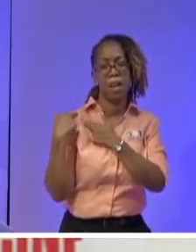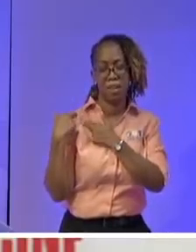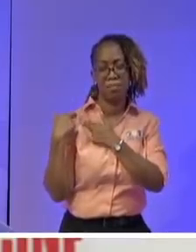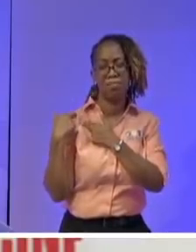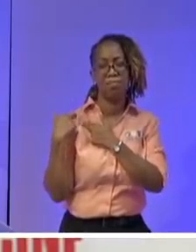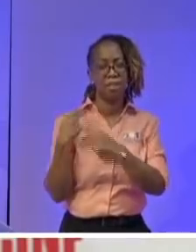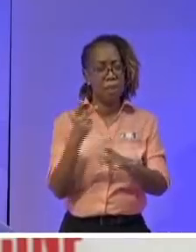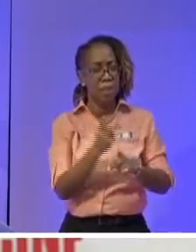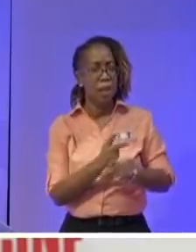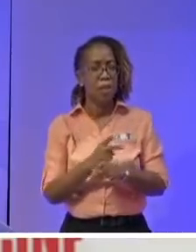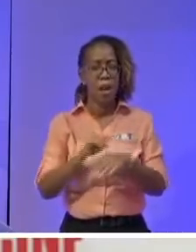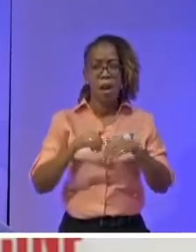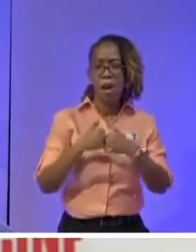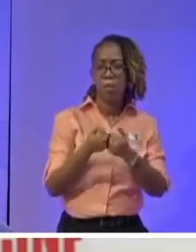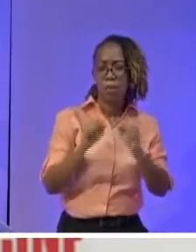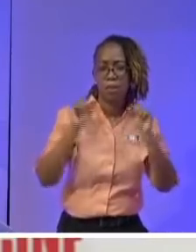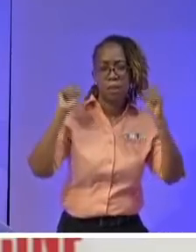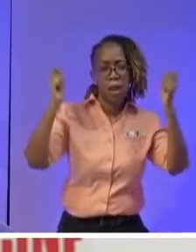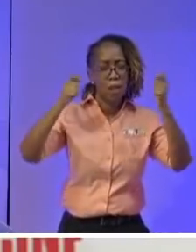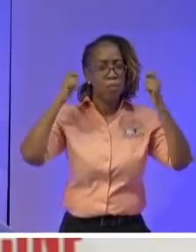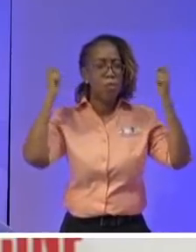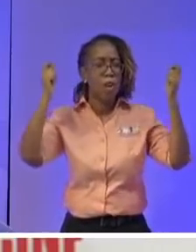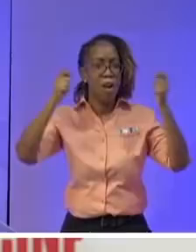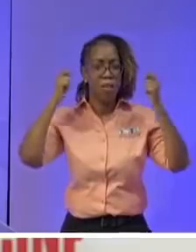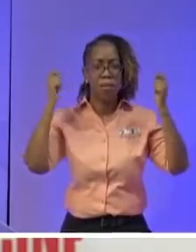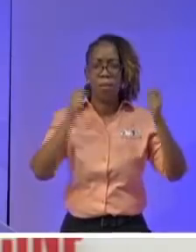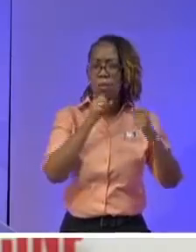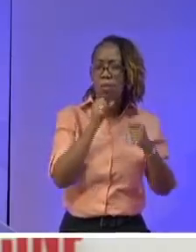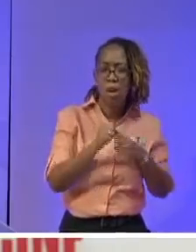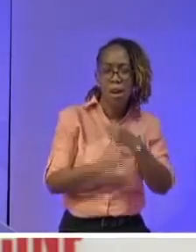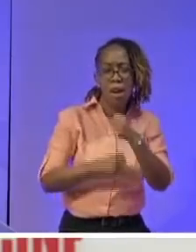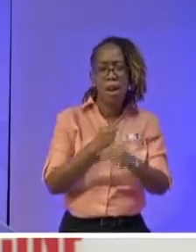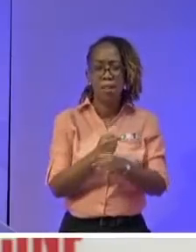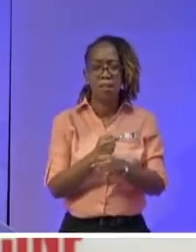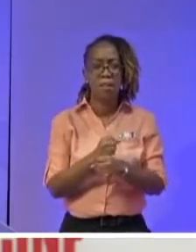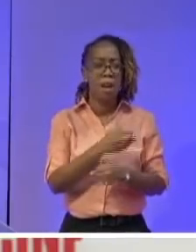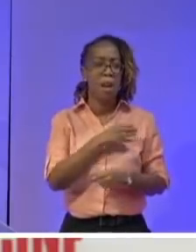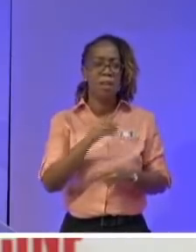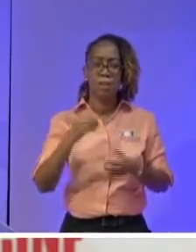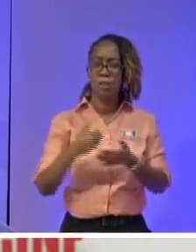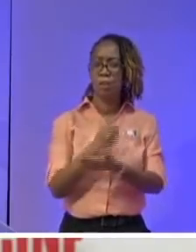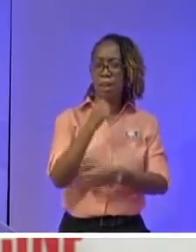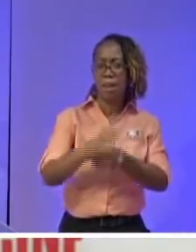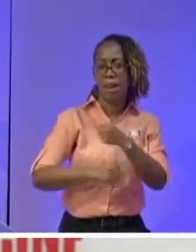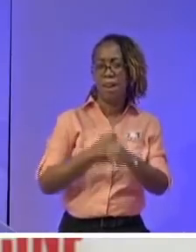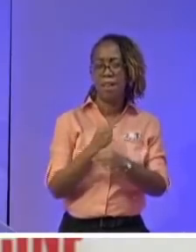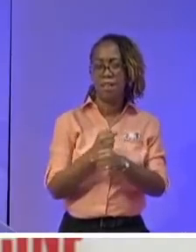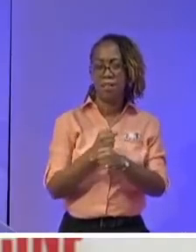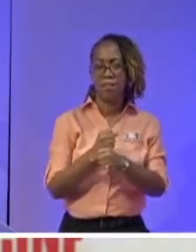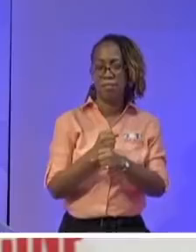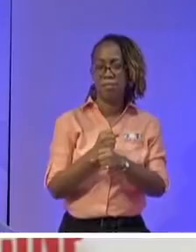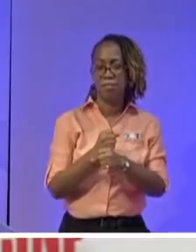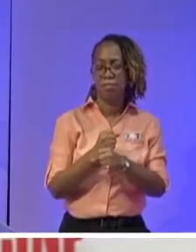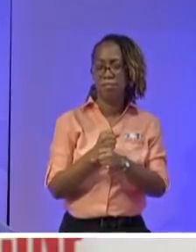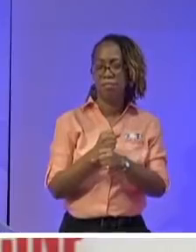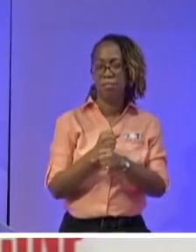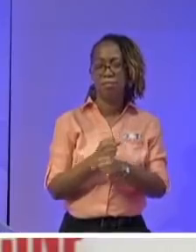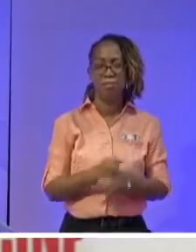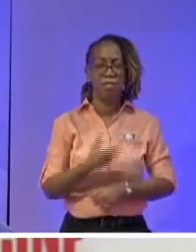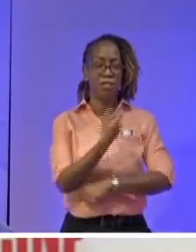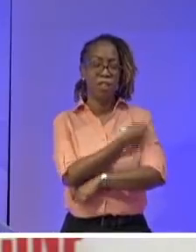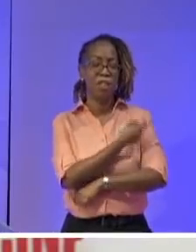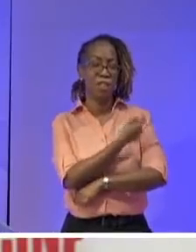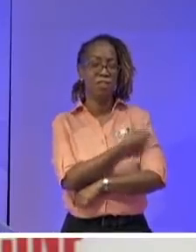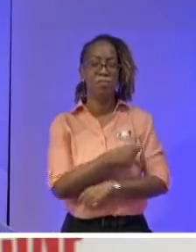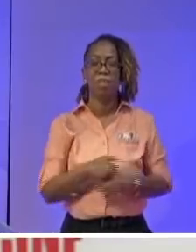the old years and ring in the new year. So, the vaccination figures, as you